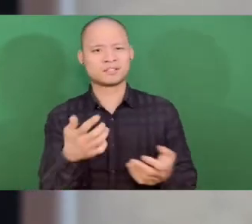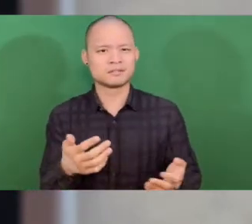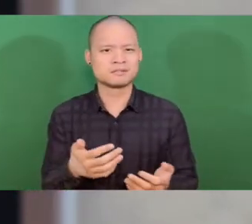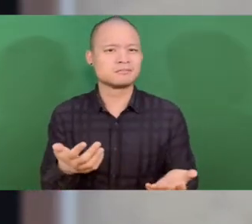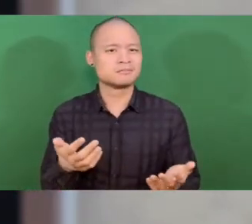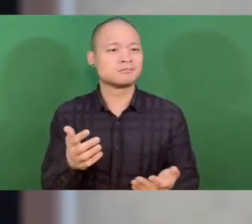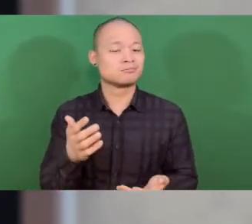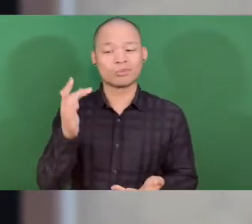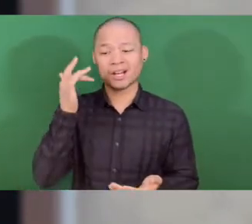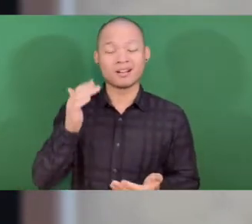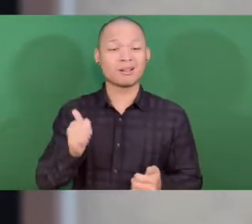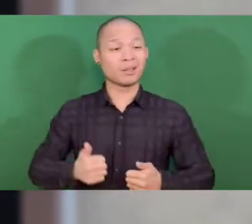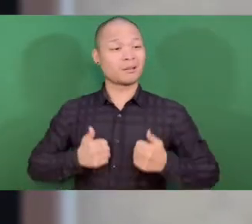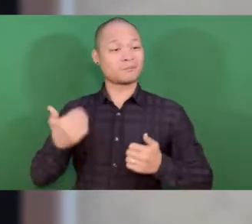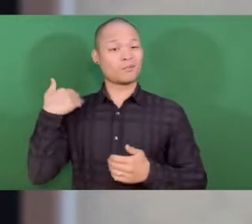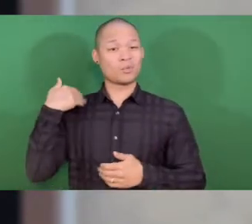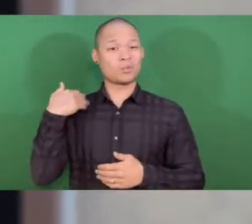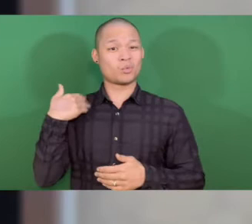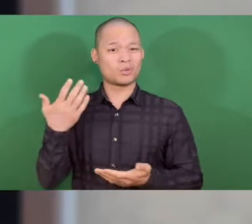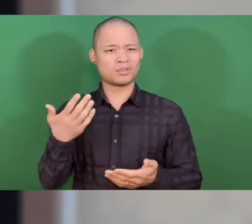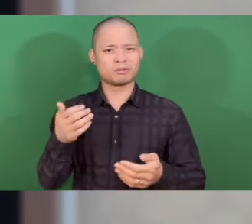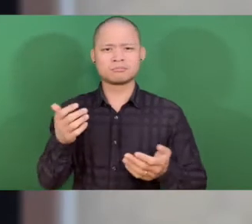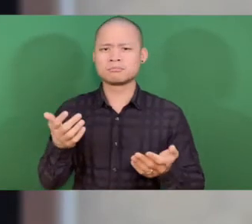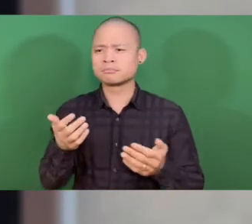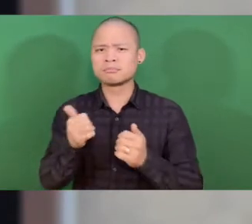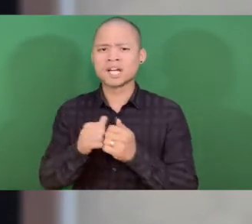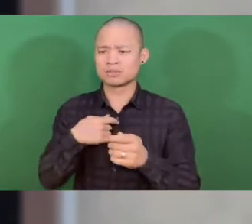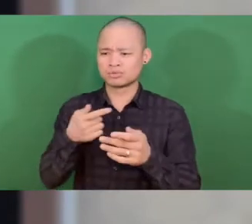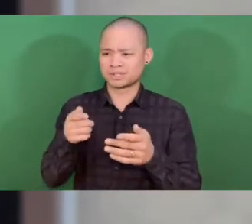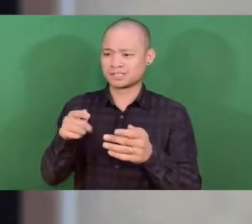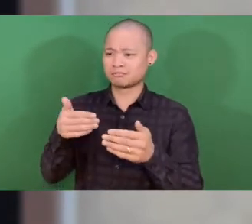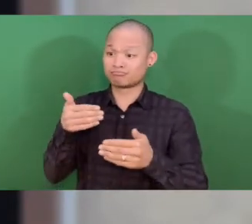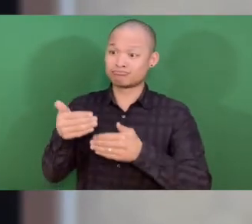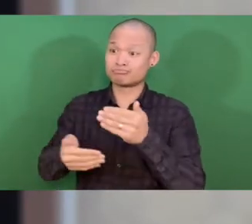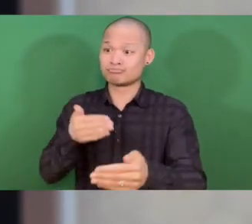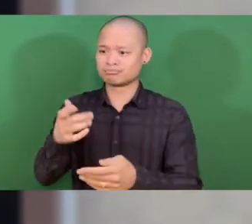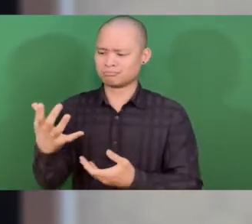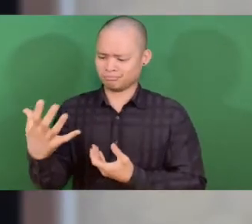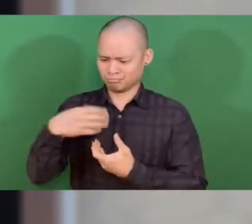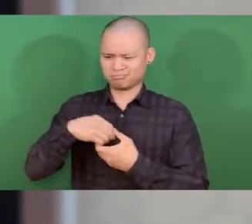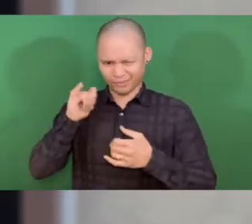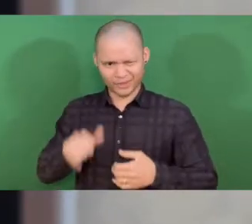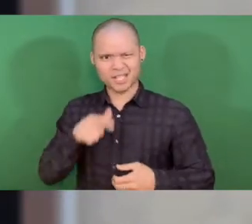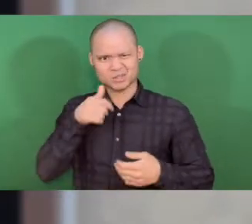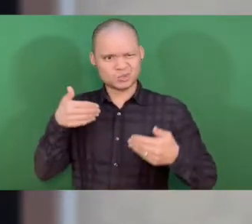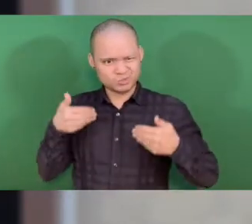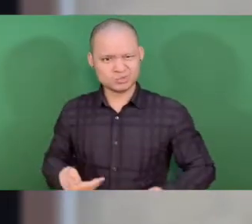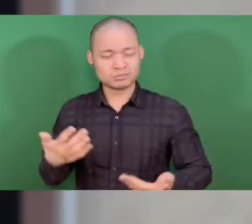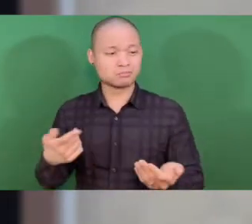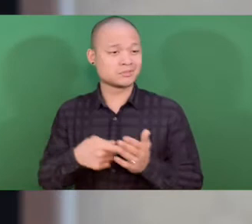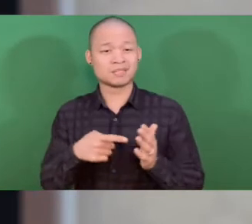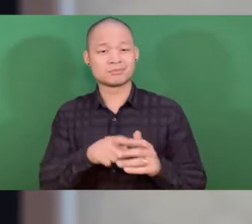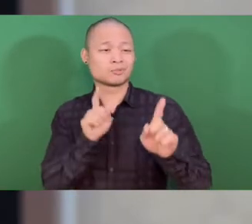we use to, I don't know, define who we are lost to us. A lot of us, you know, we don't get to go into